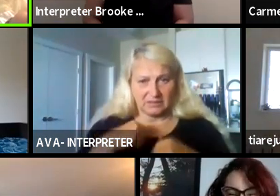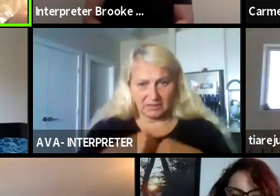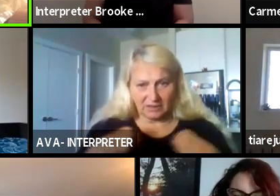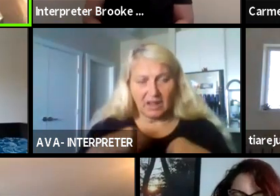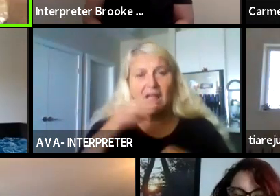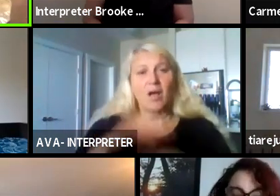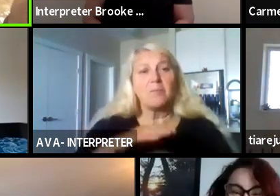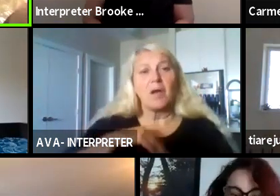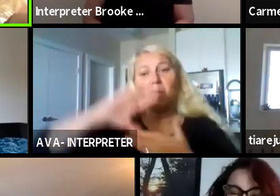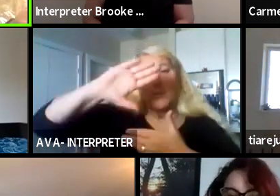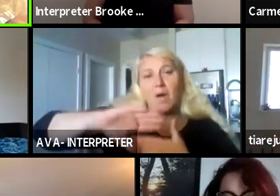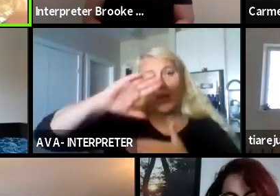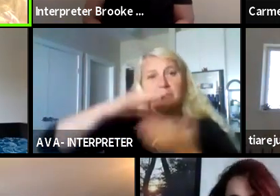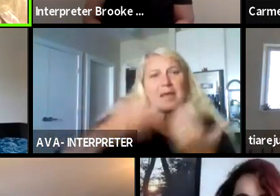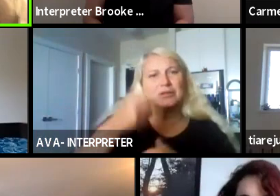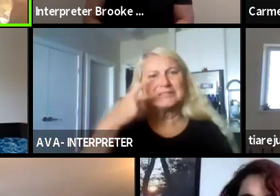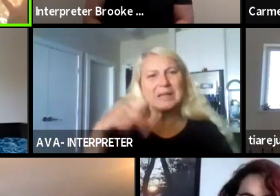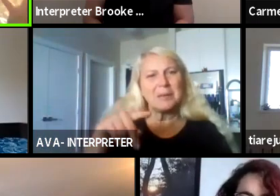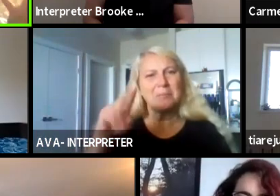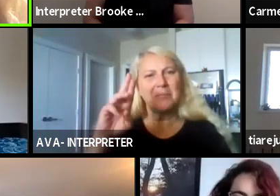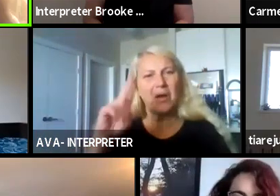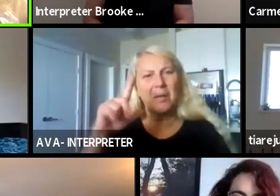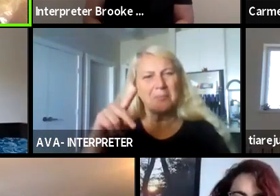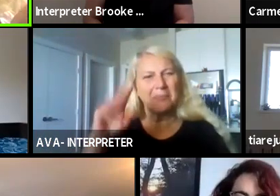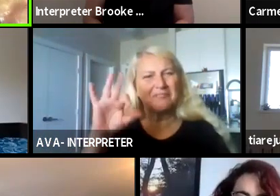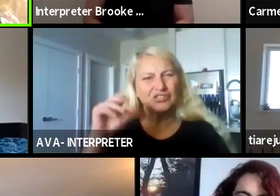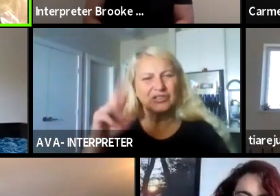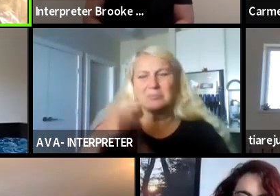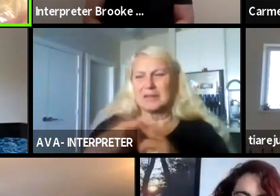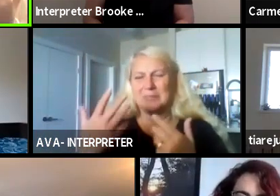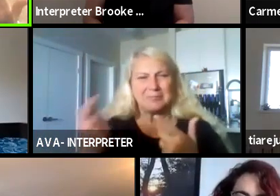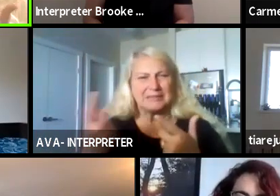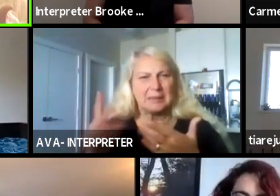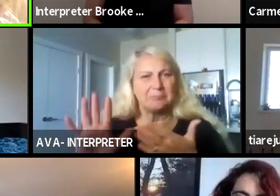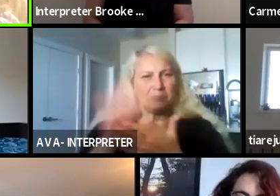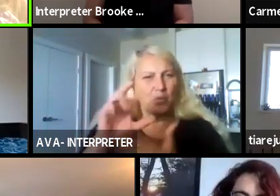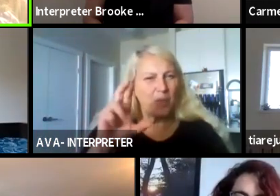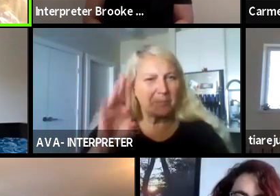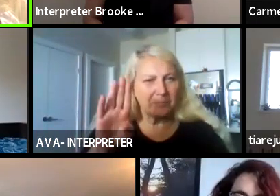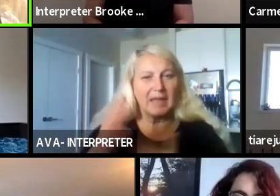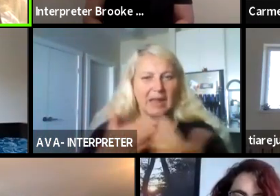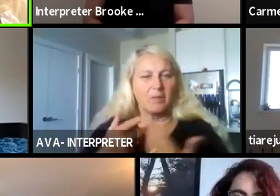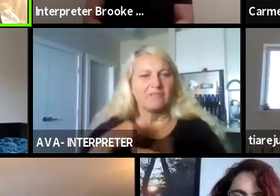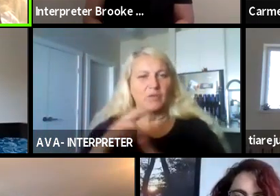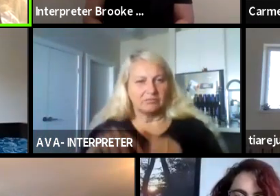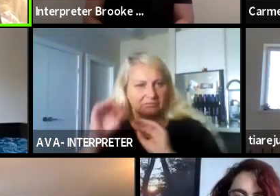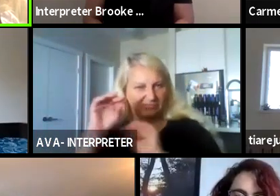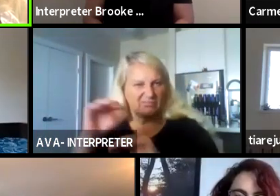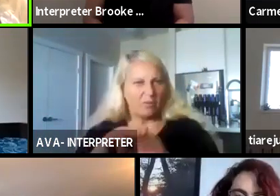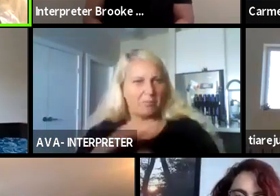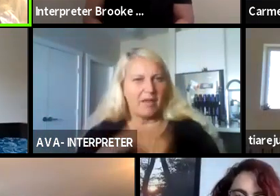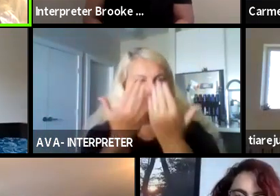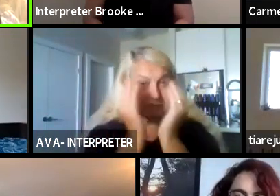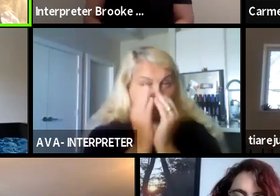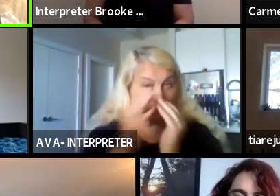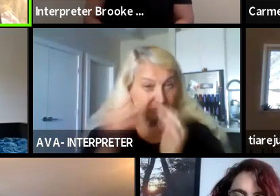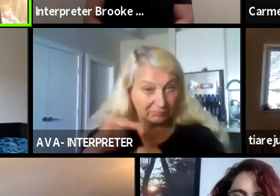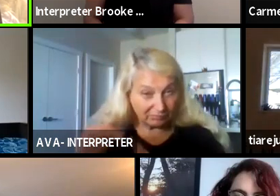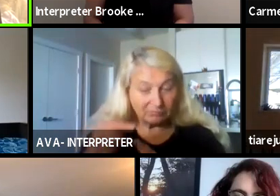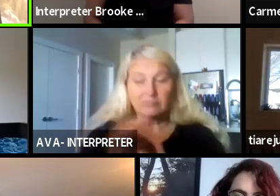Fiction poster and you might see a rug that I made. I'm not sure what you might be looking at right now, but both of those are back there. I